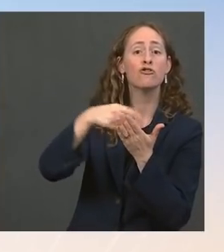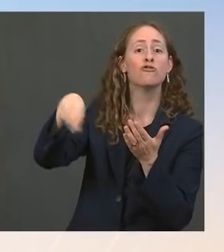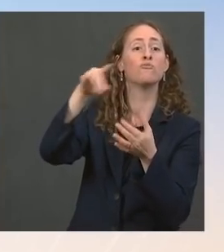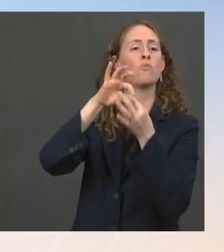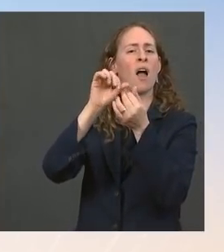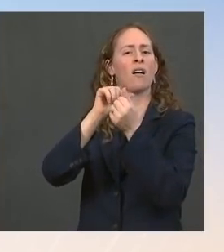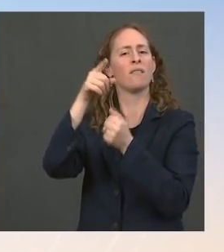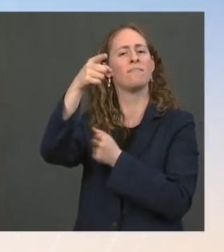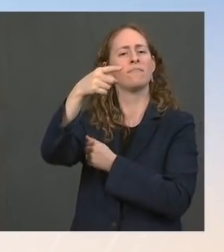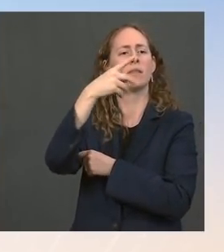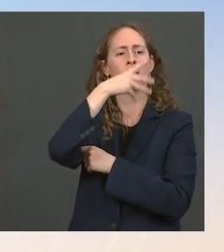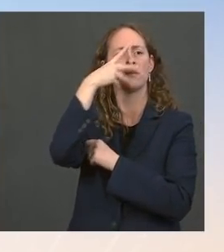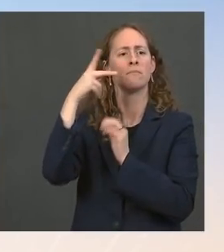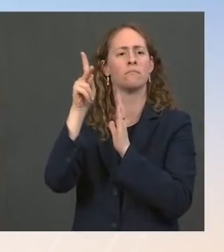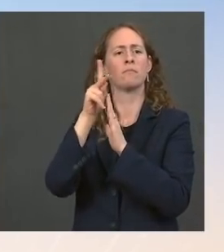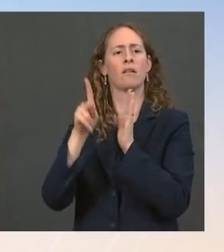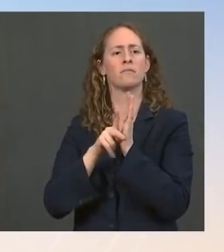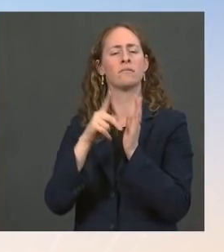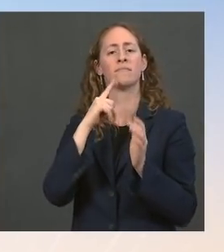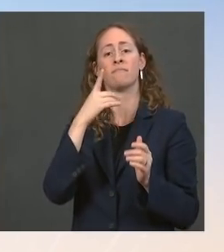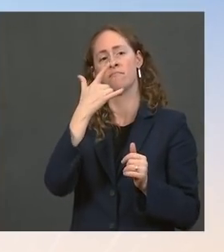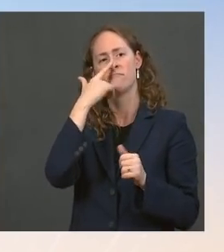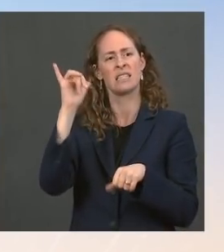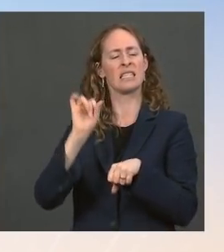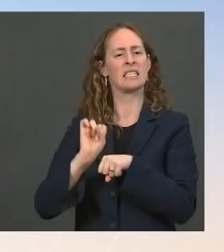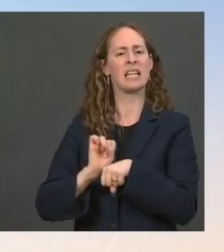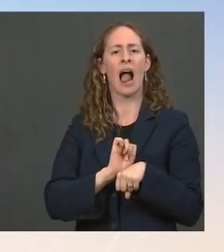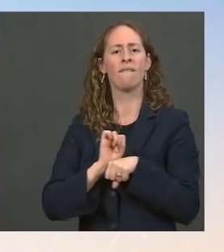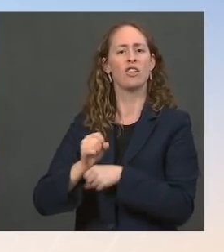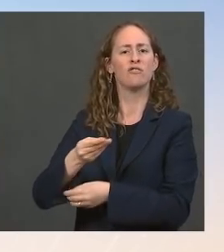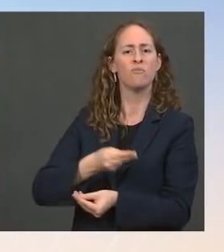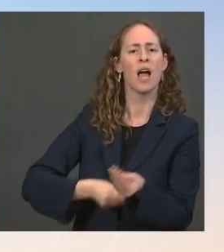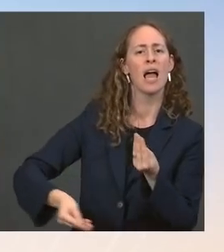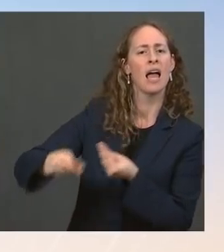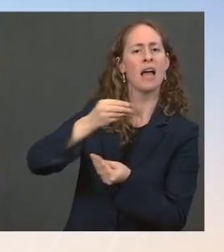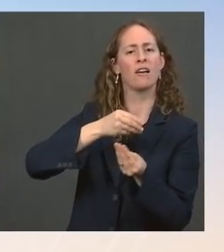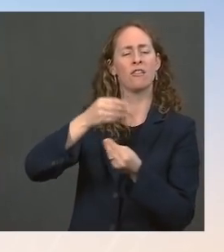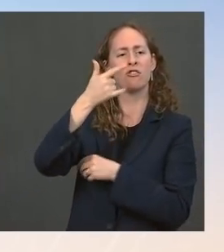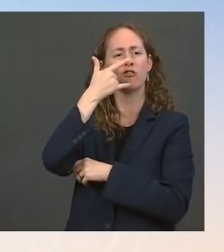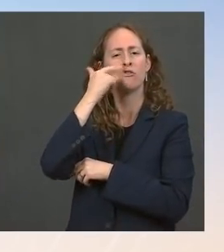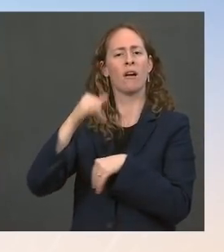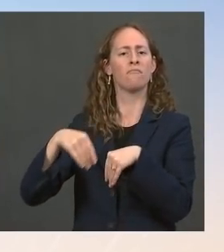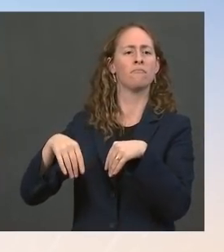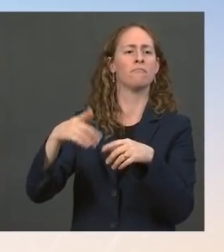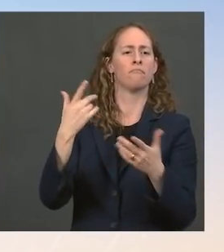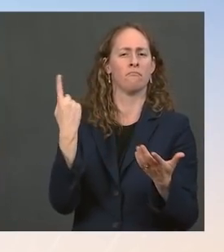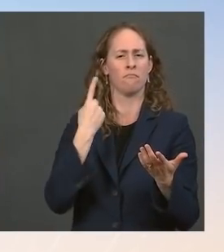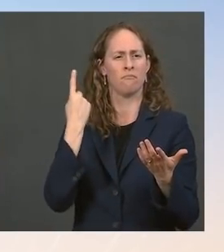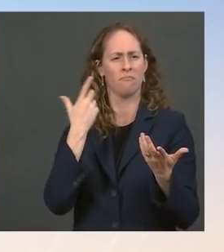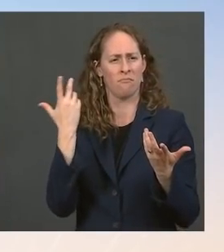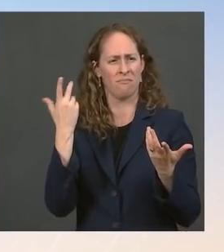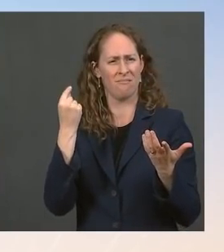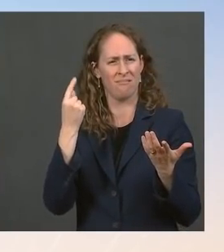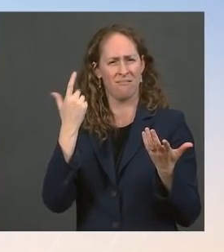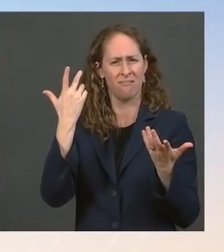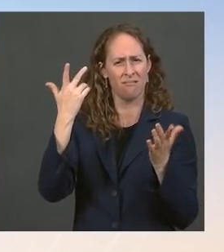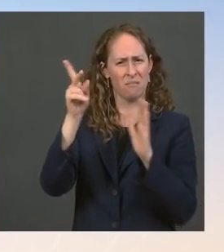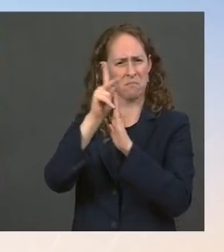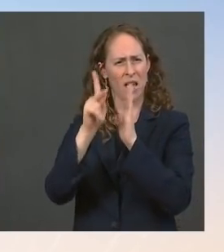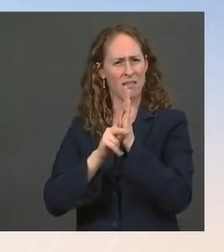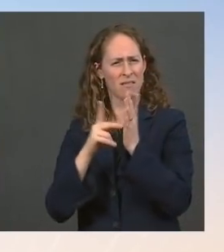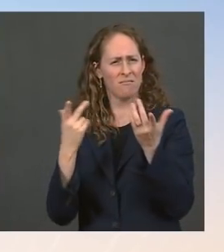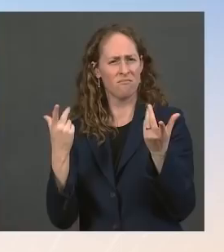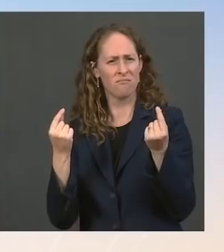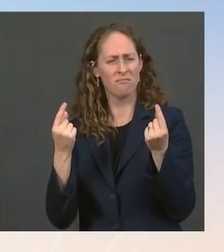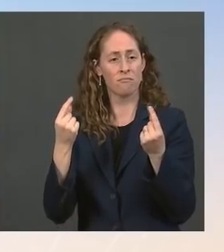harkens back to the slave trade, I mean, you're saying here that you're trying to communicate what the policy is. She and other Democrats who are